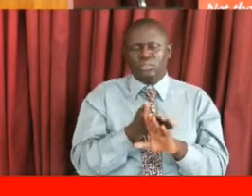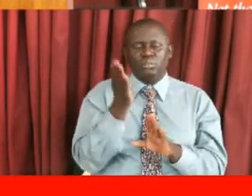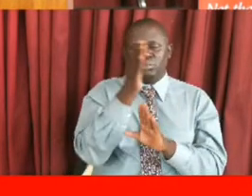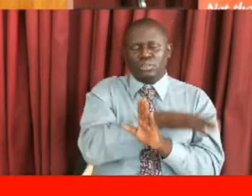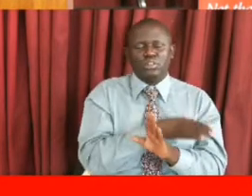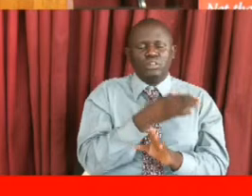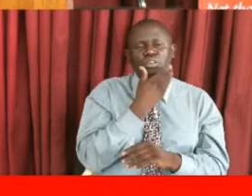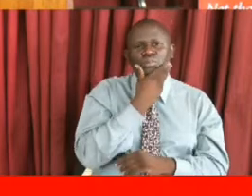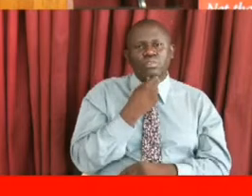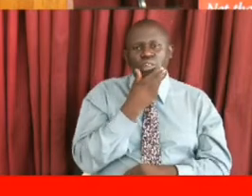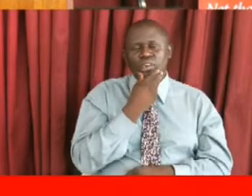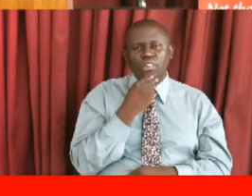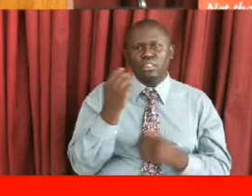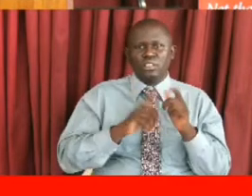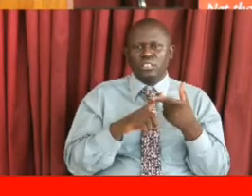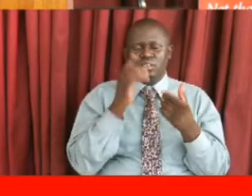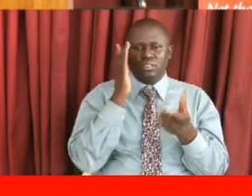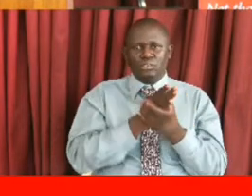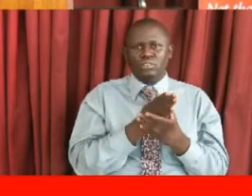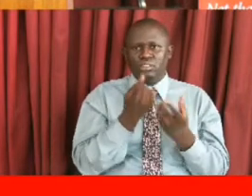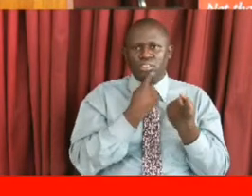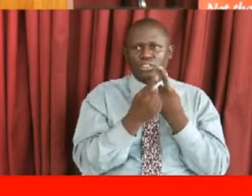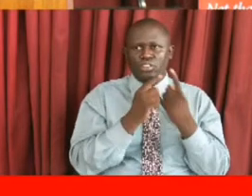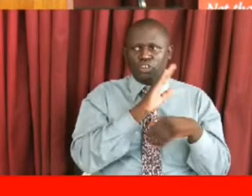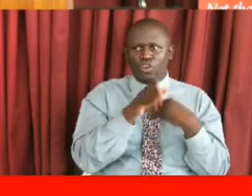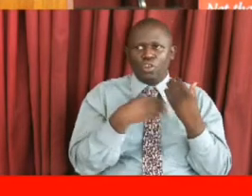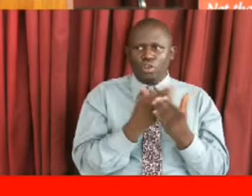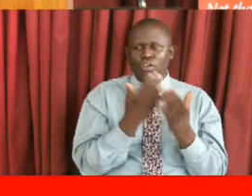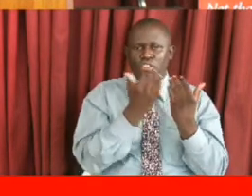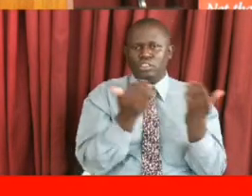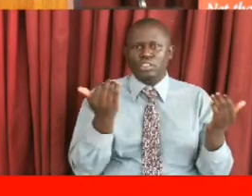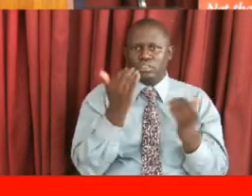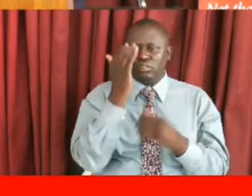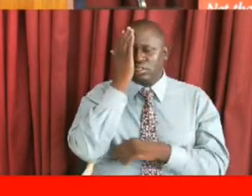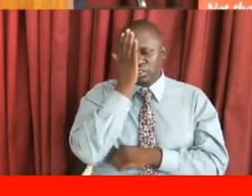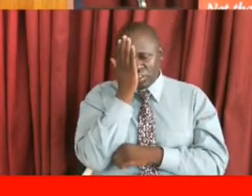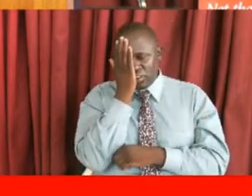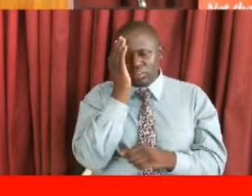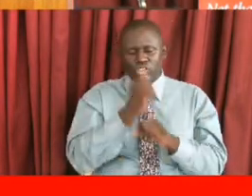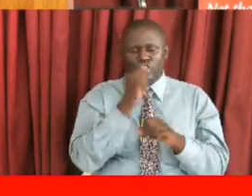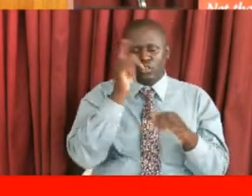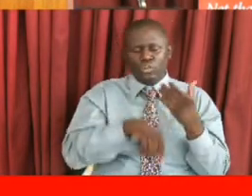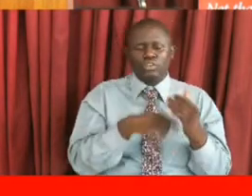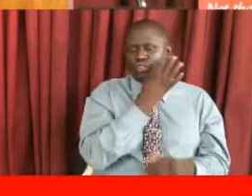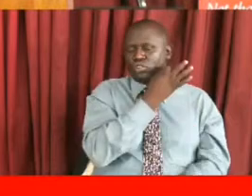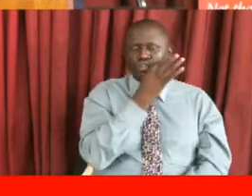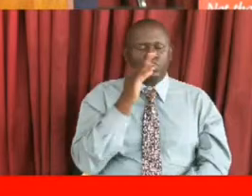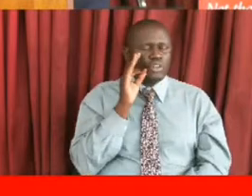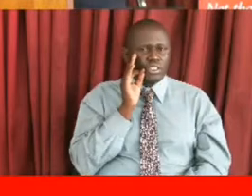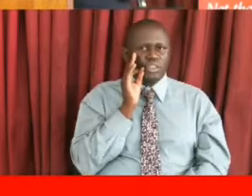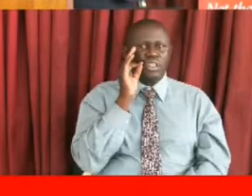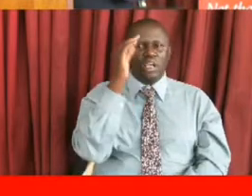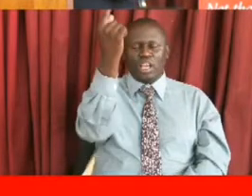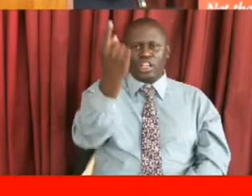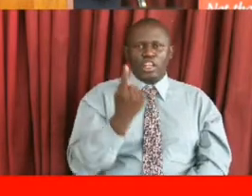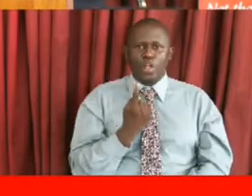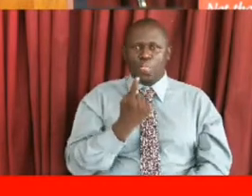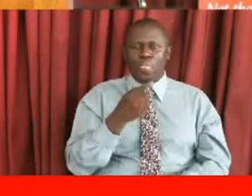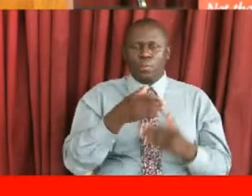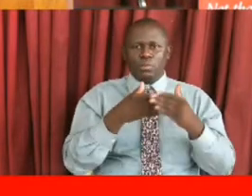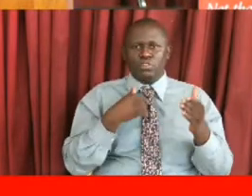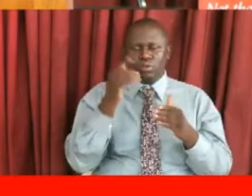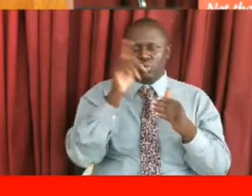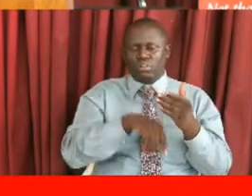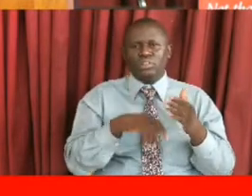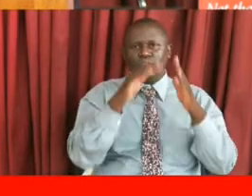man so he told all Israel to fast and to come before the house of the Lord